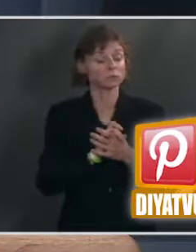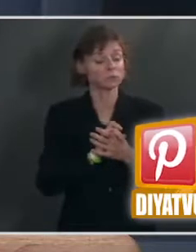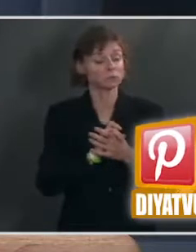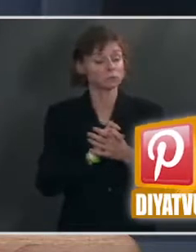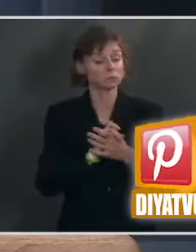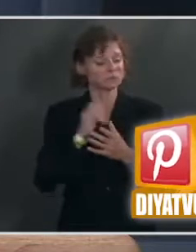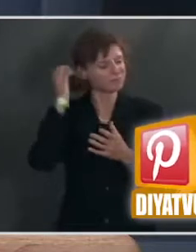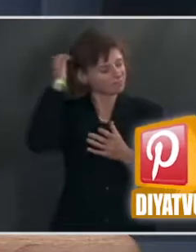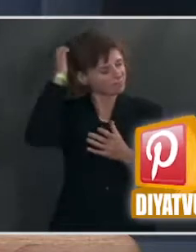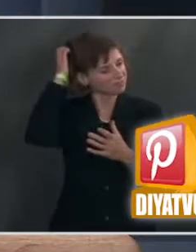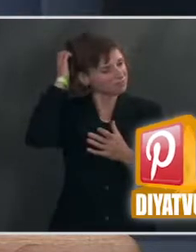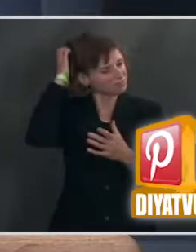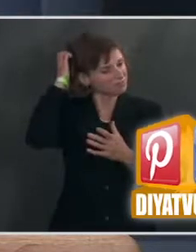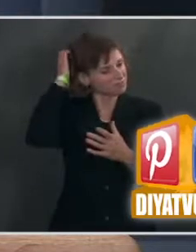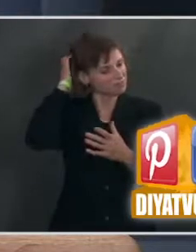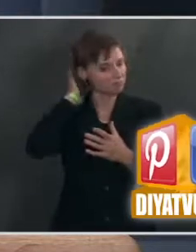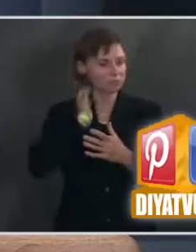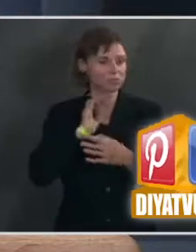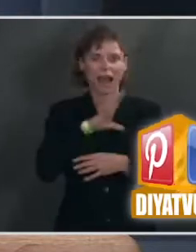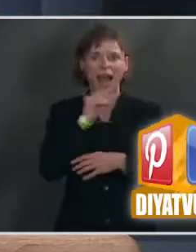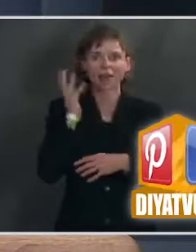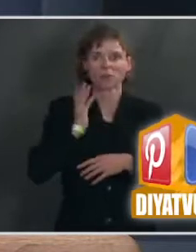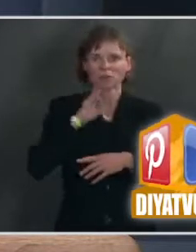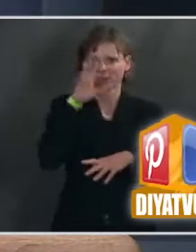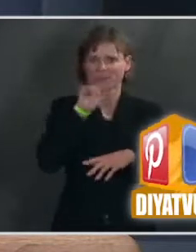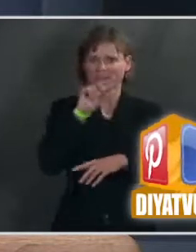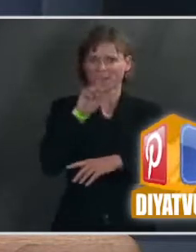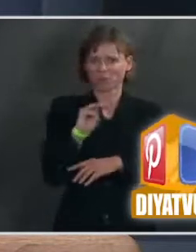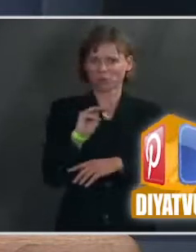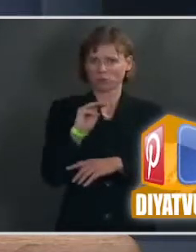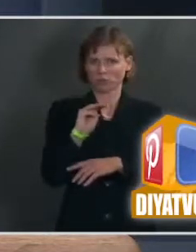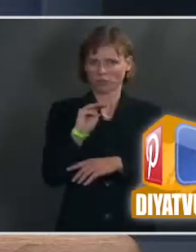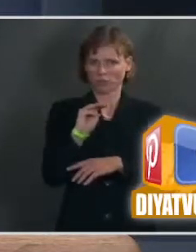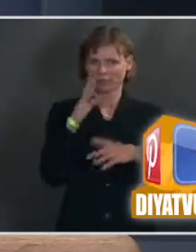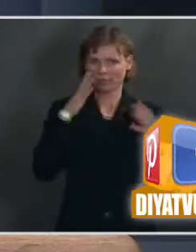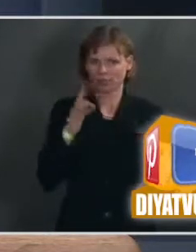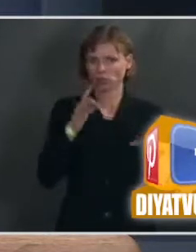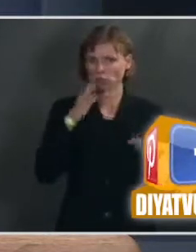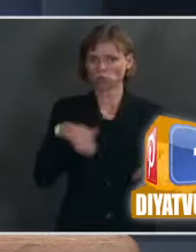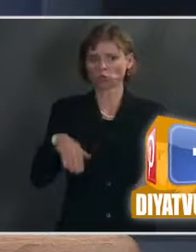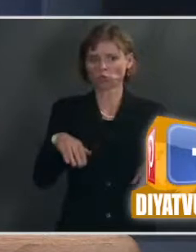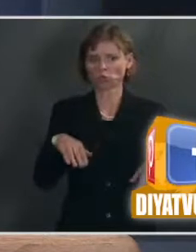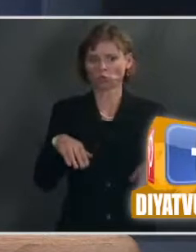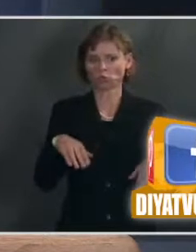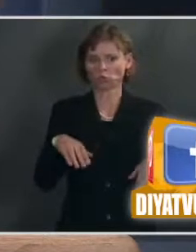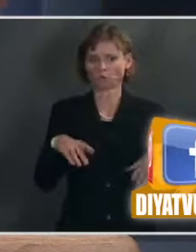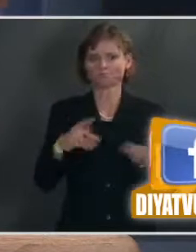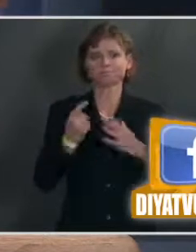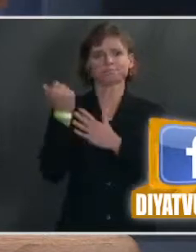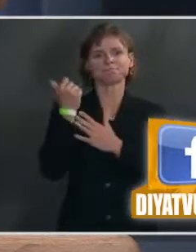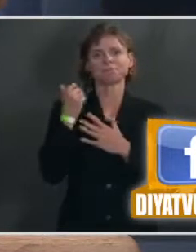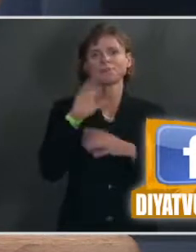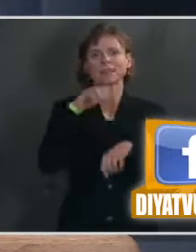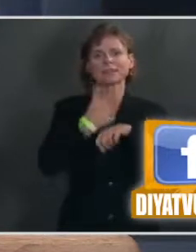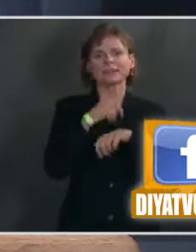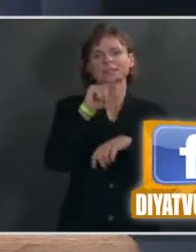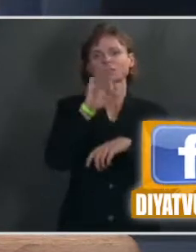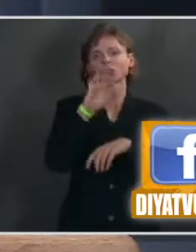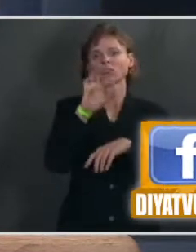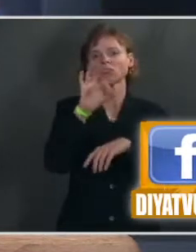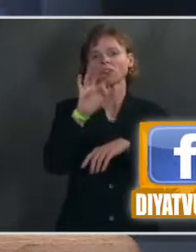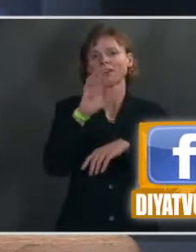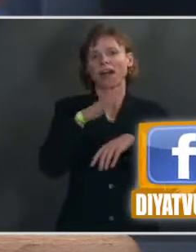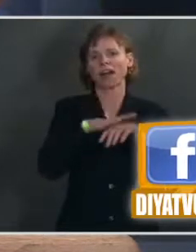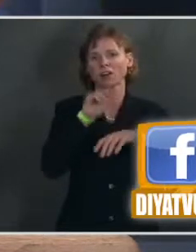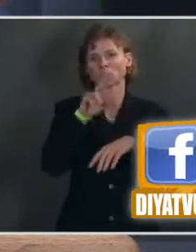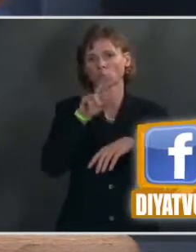the previous administration's decision to lift the existing tariff on the UAE under Section 230 at the last hour was made clearly in our view on the